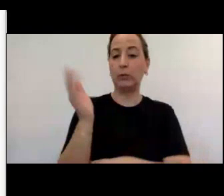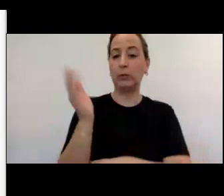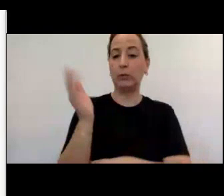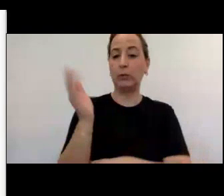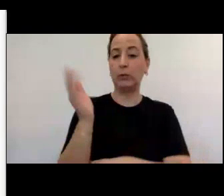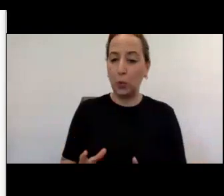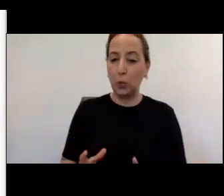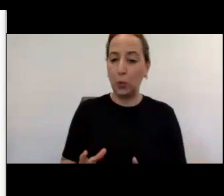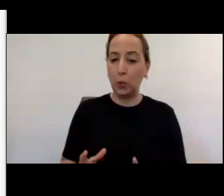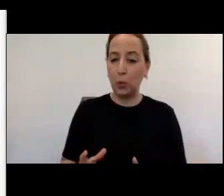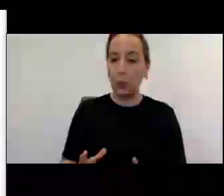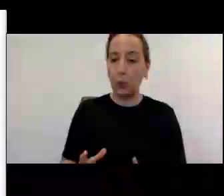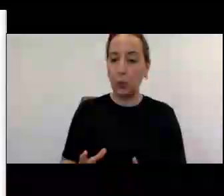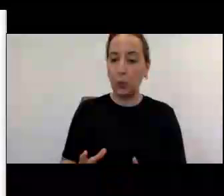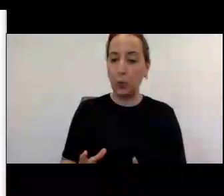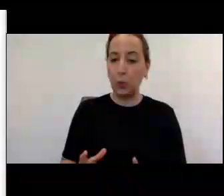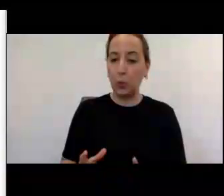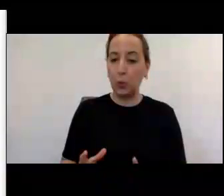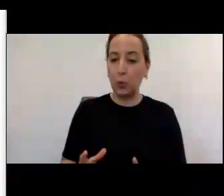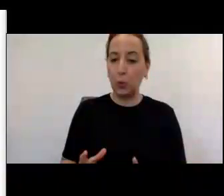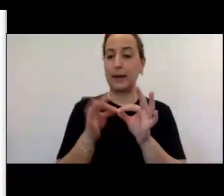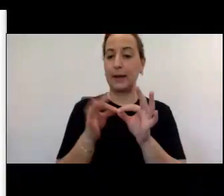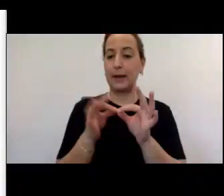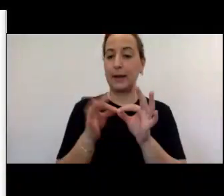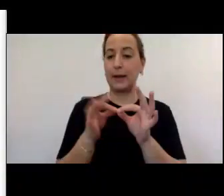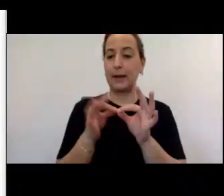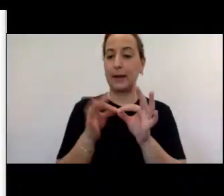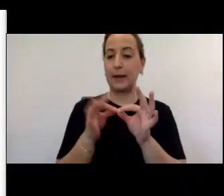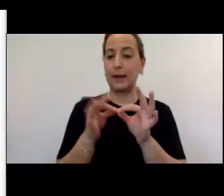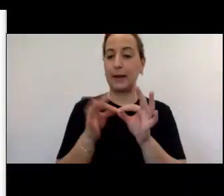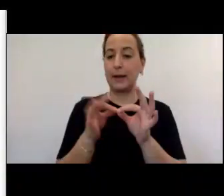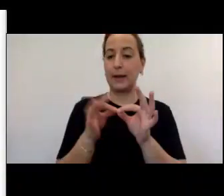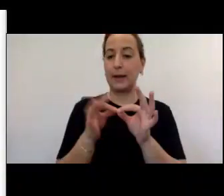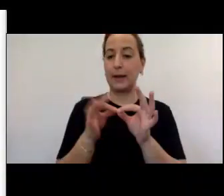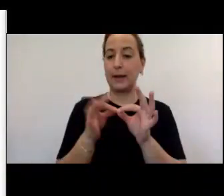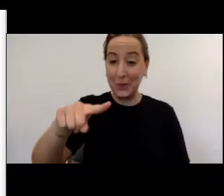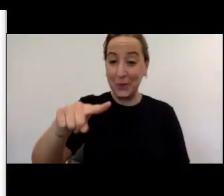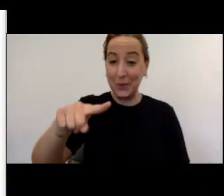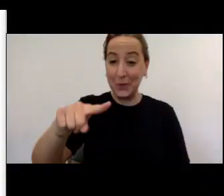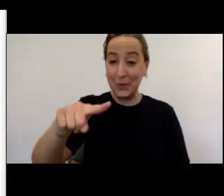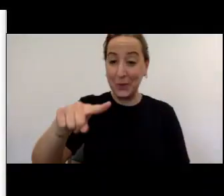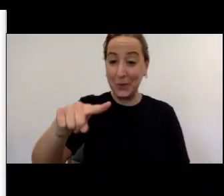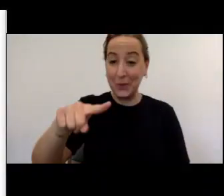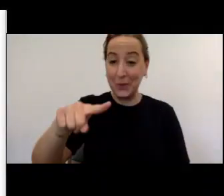interpreters, as well as our captioner, and thank you all. Enjoy the rest of your day.